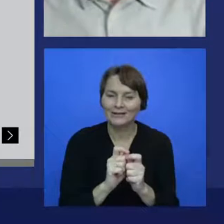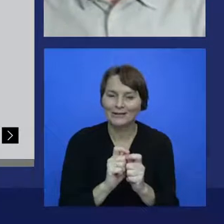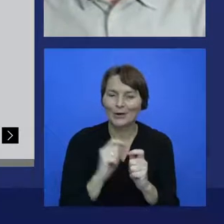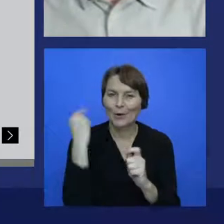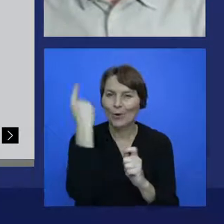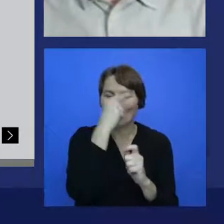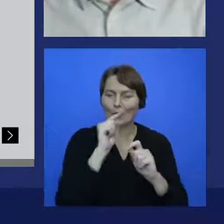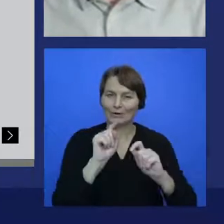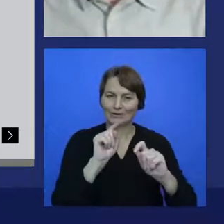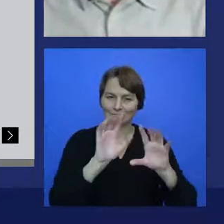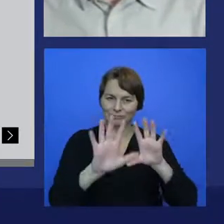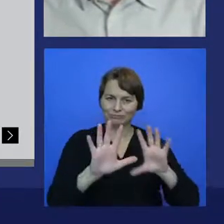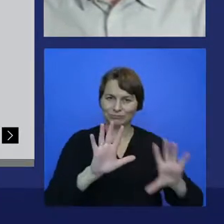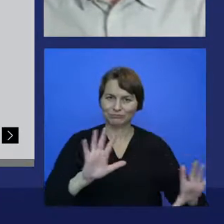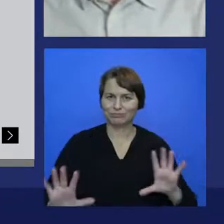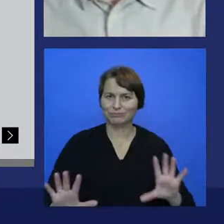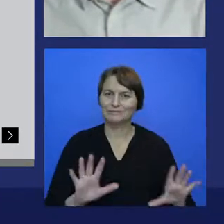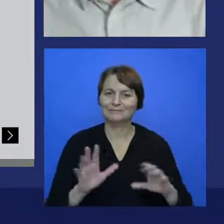available within